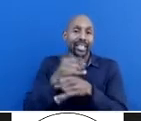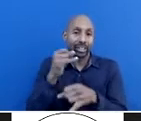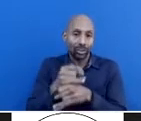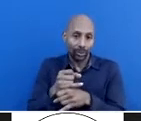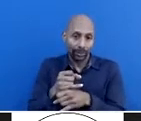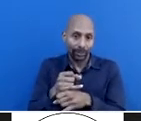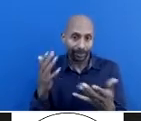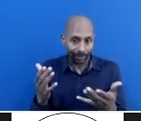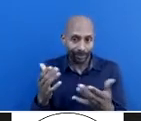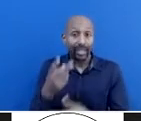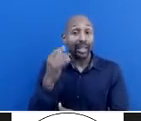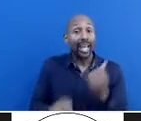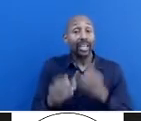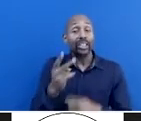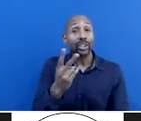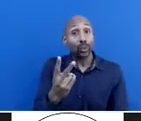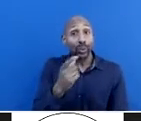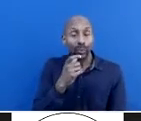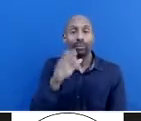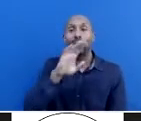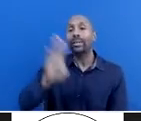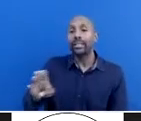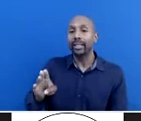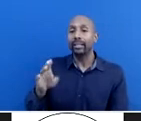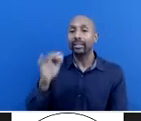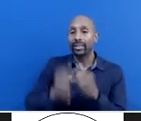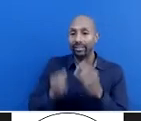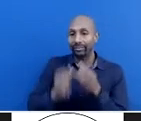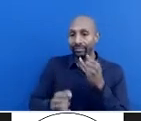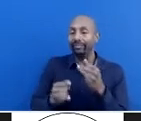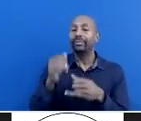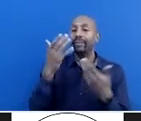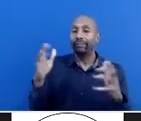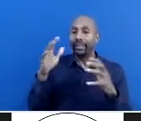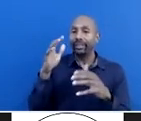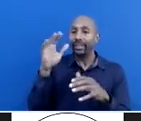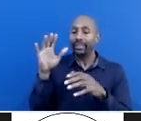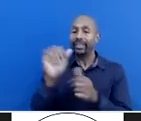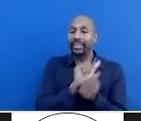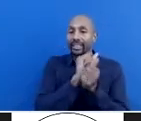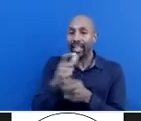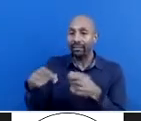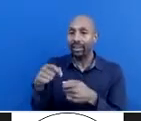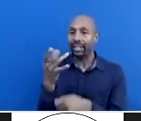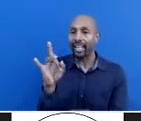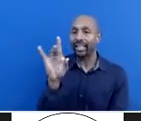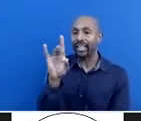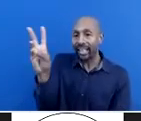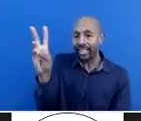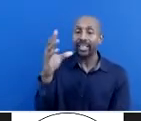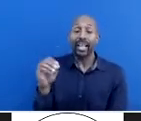1888, just a little over a century ago. Again, framing